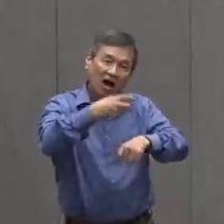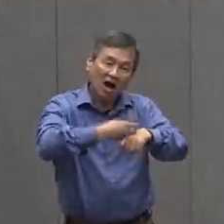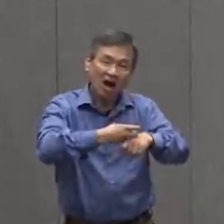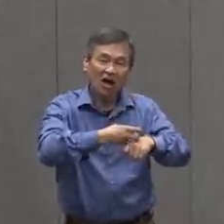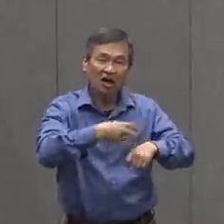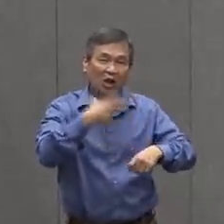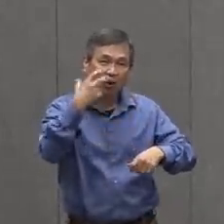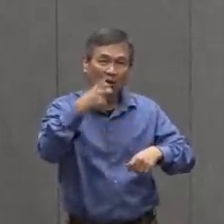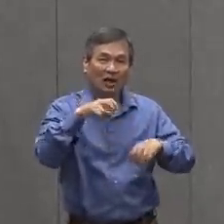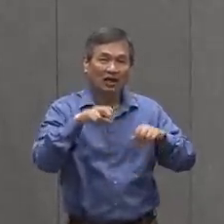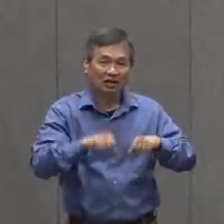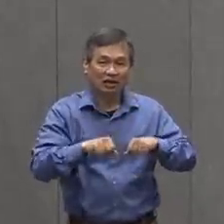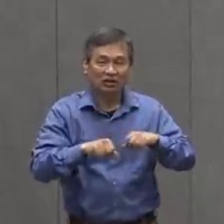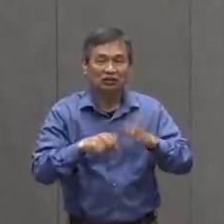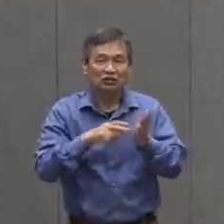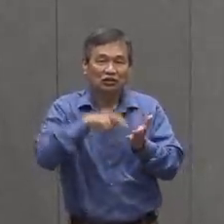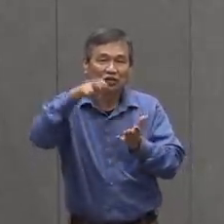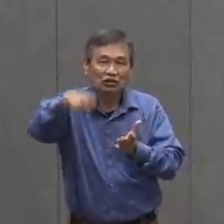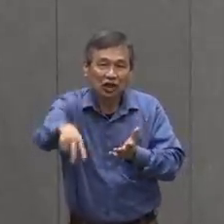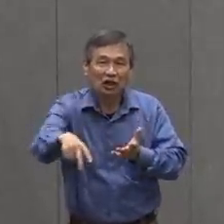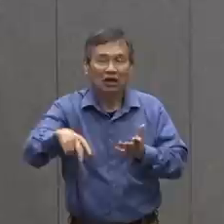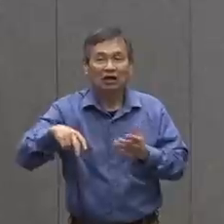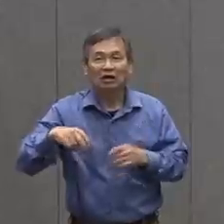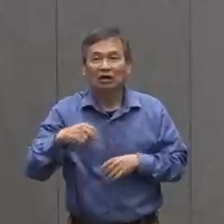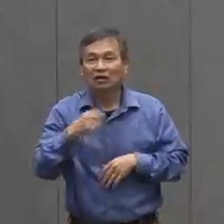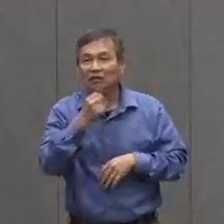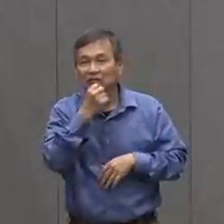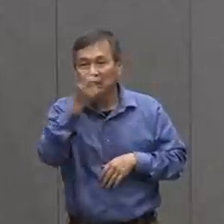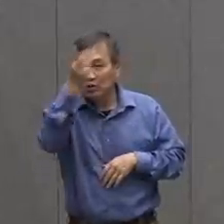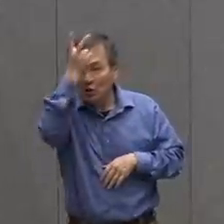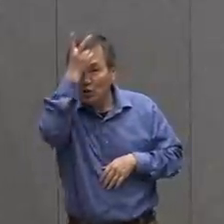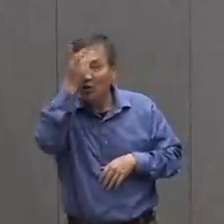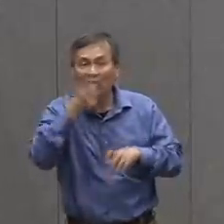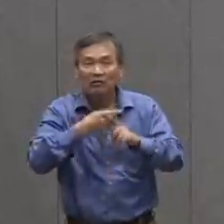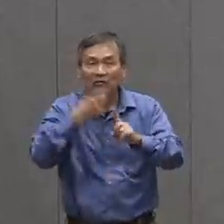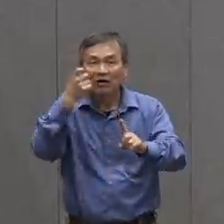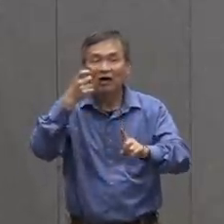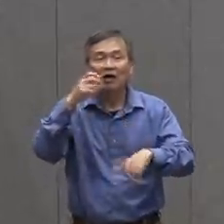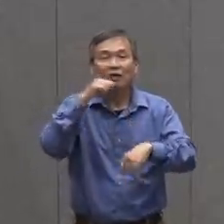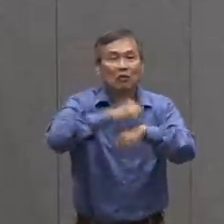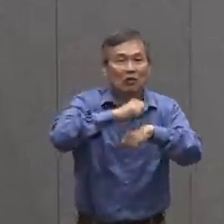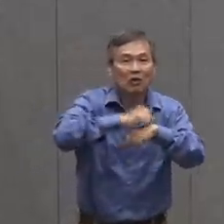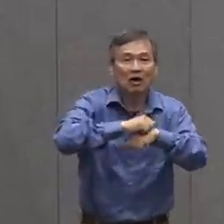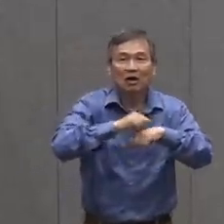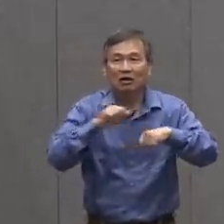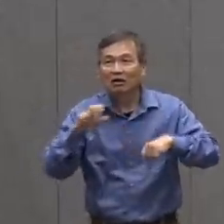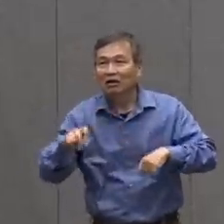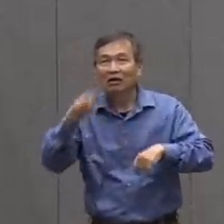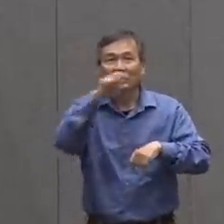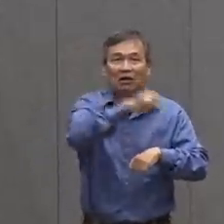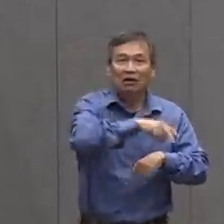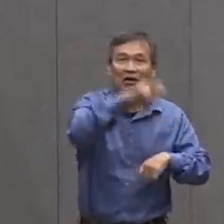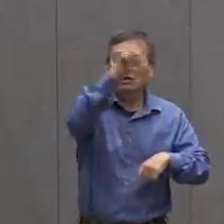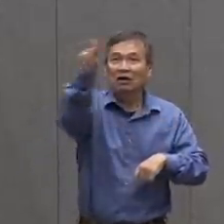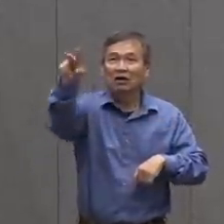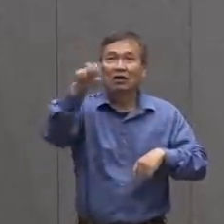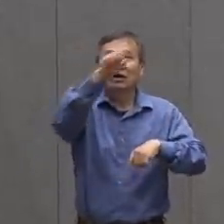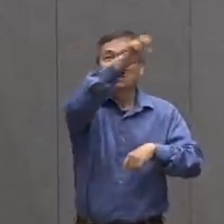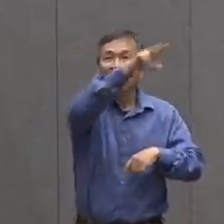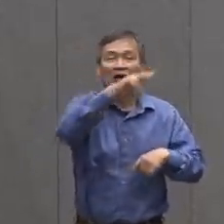to jump from rocks. All of these different animals with such different